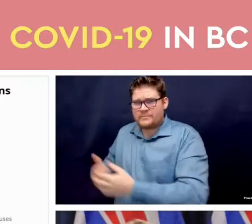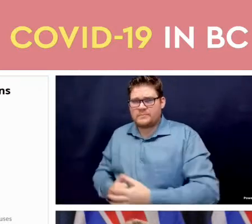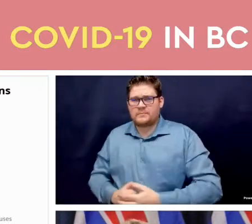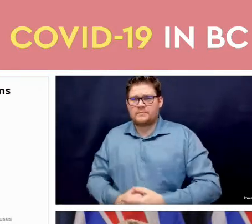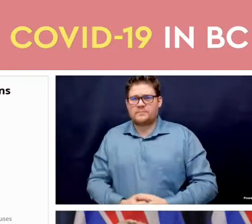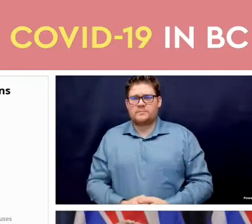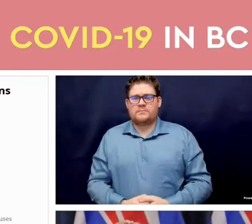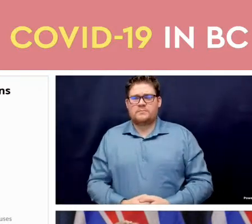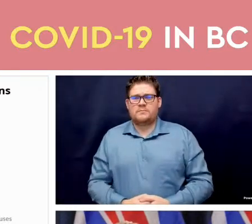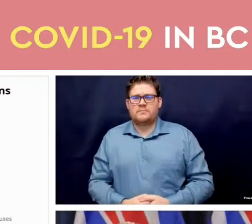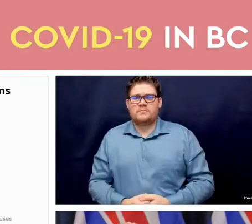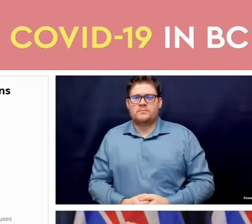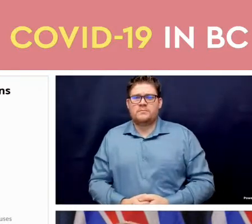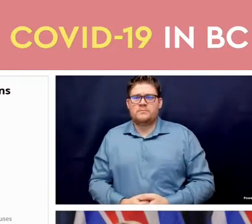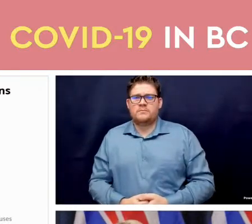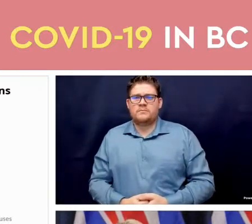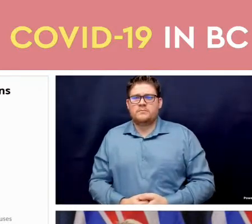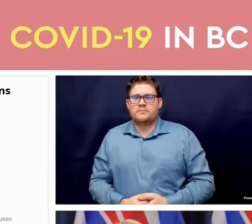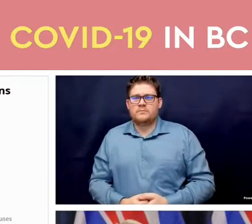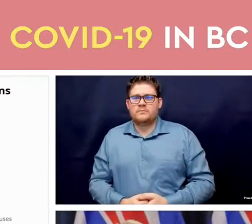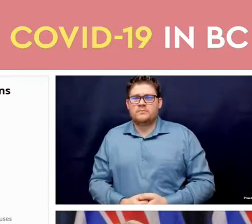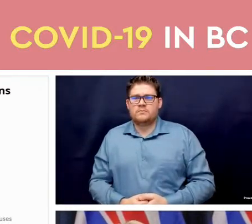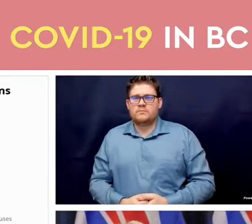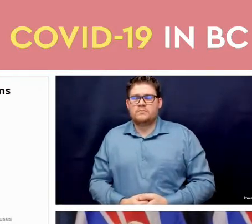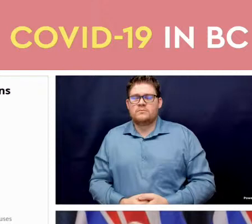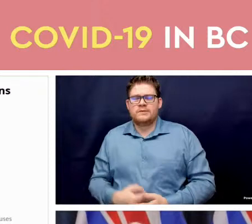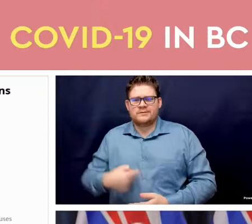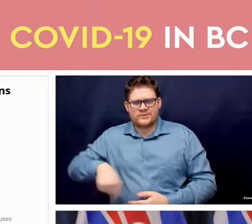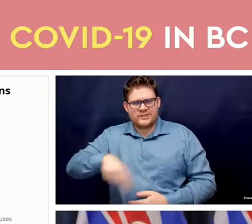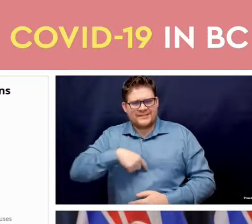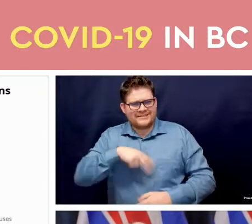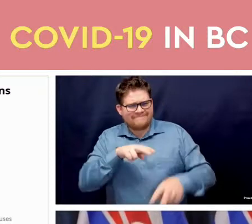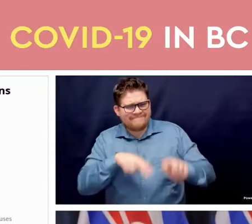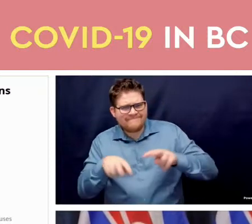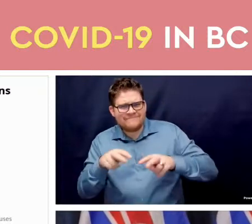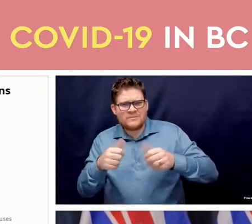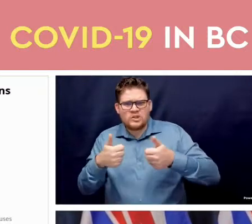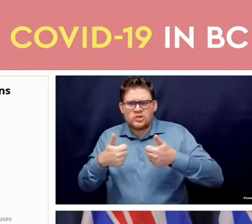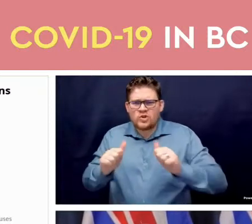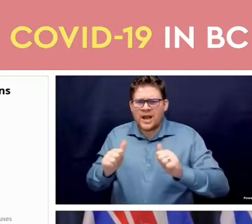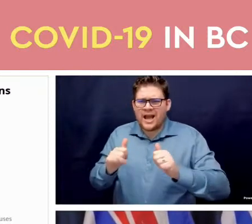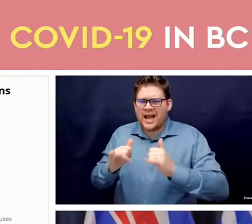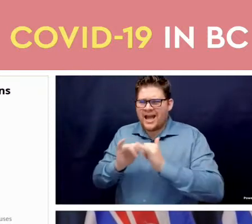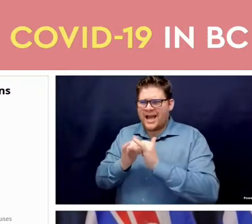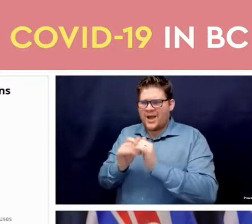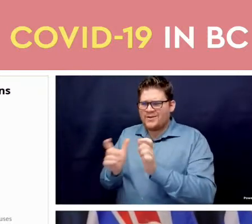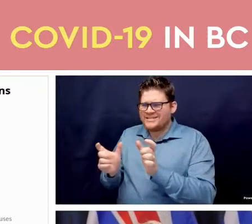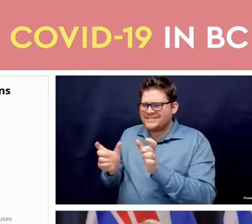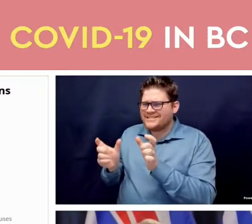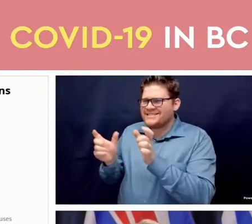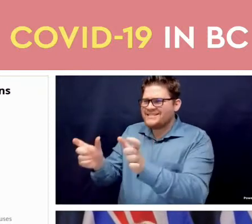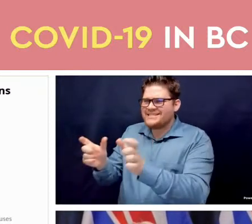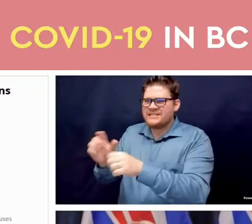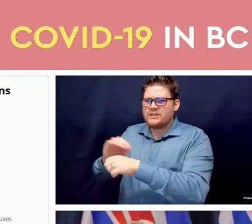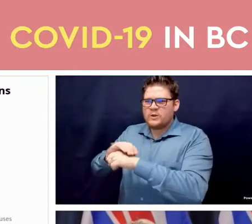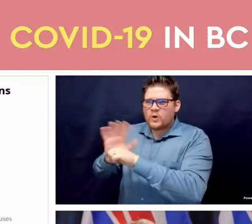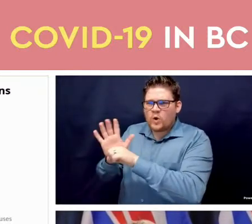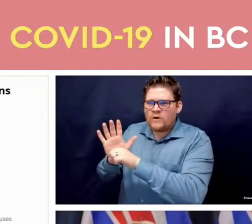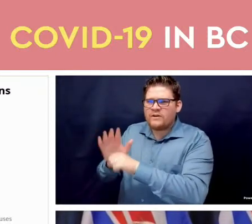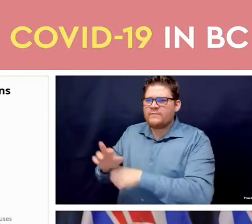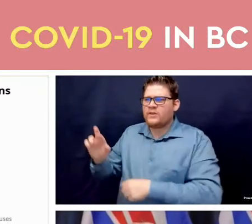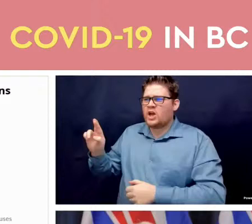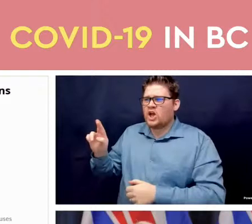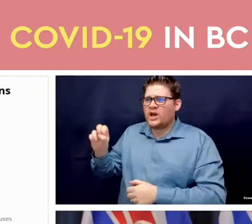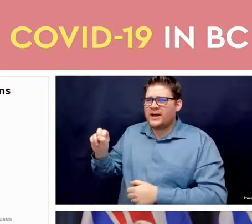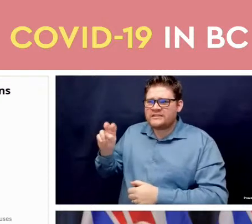do protect against this as RSV and influenza as well. One of the things I will say is that with so much